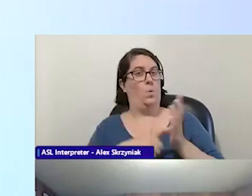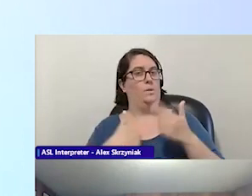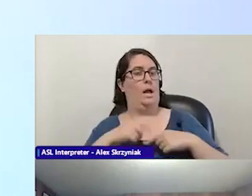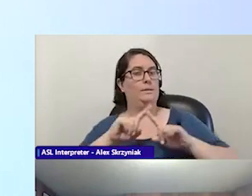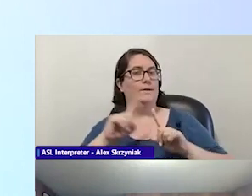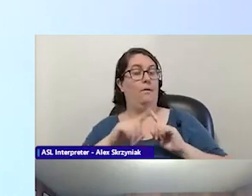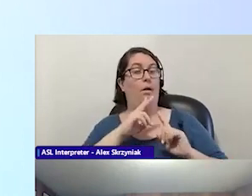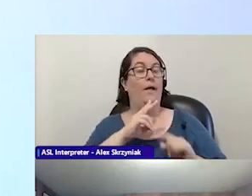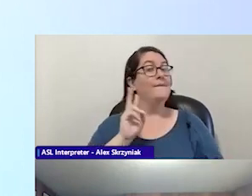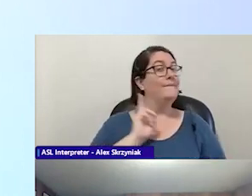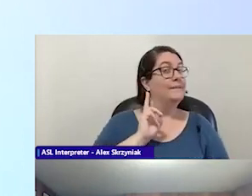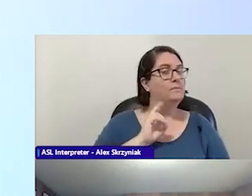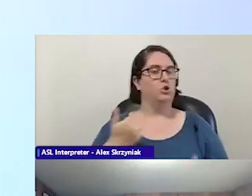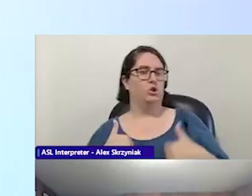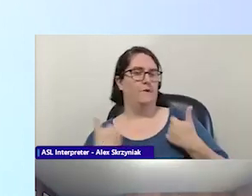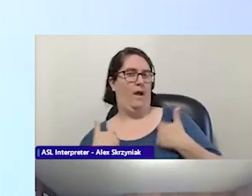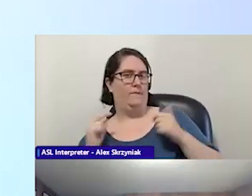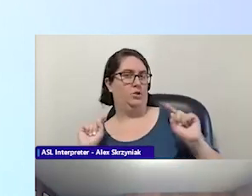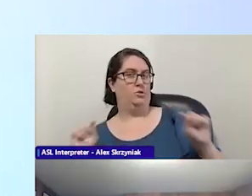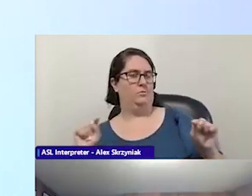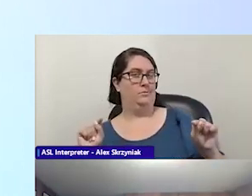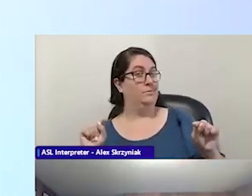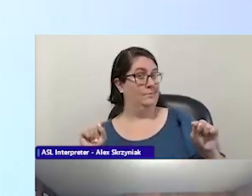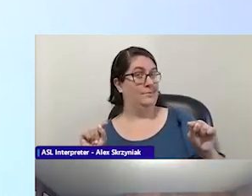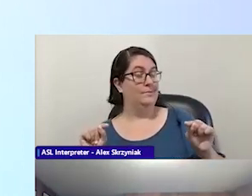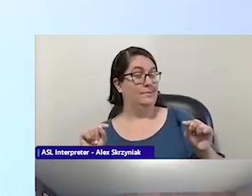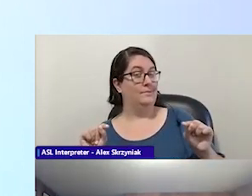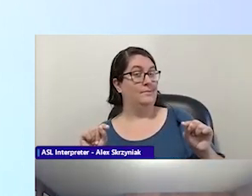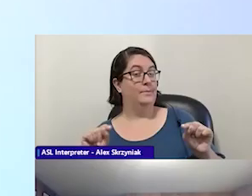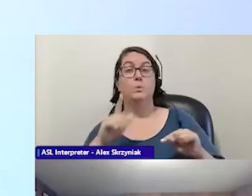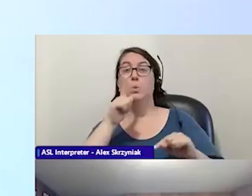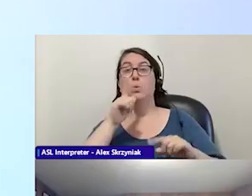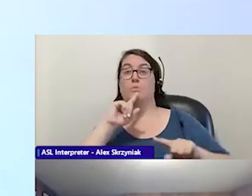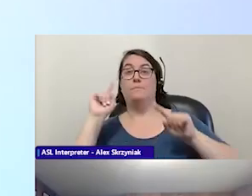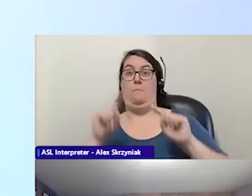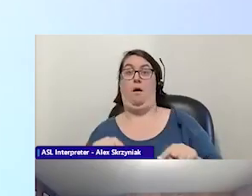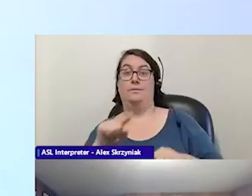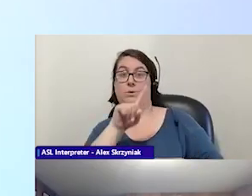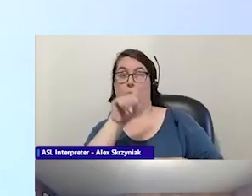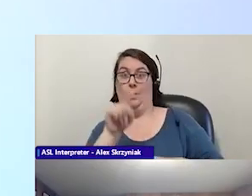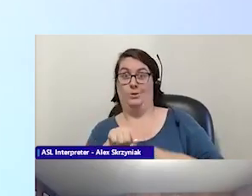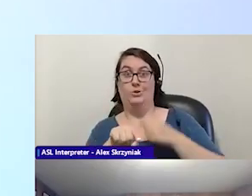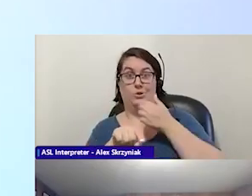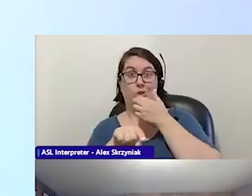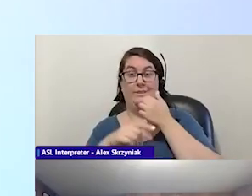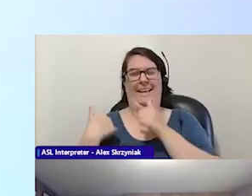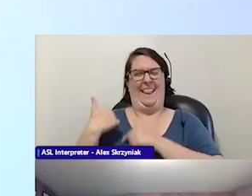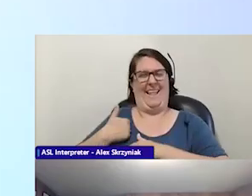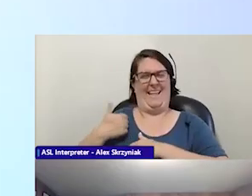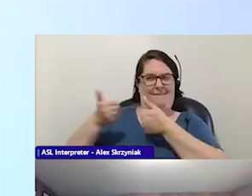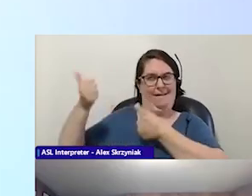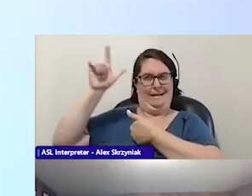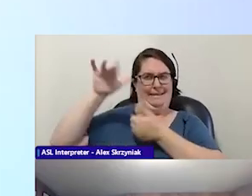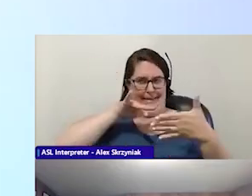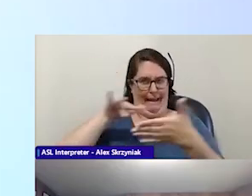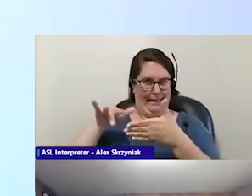survivors, because the people who responded to the questions in the Canadian study of health